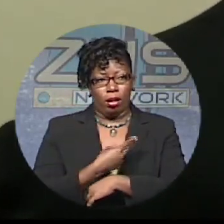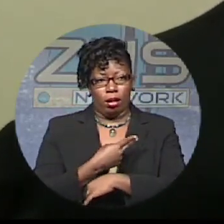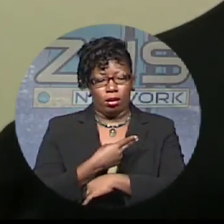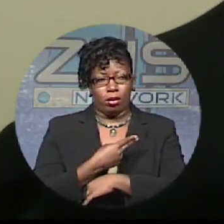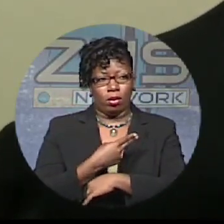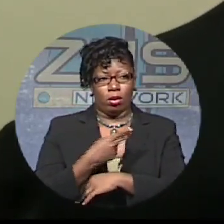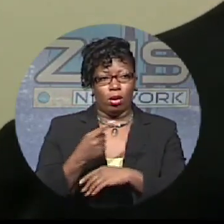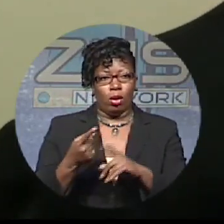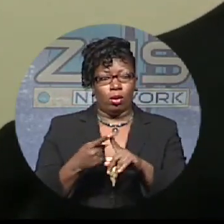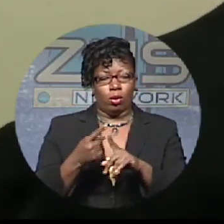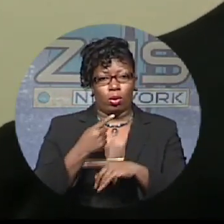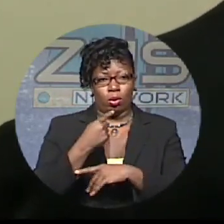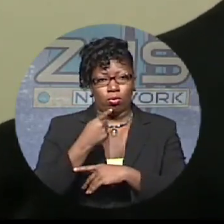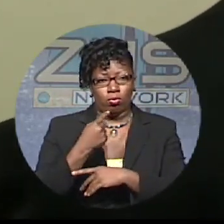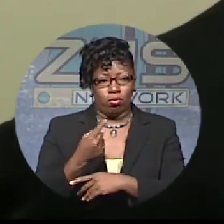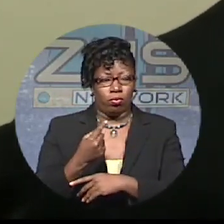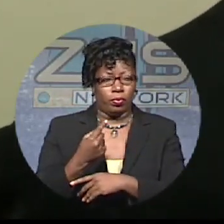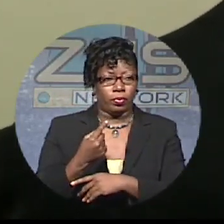determine